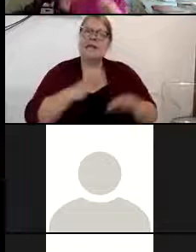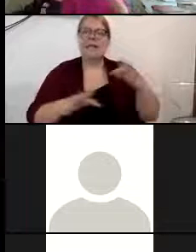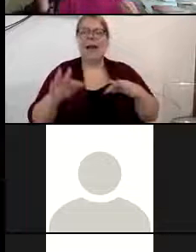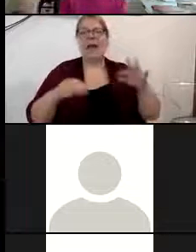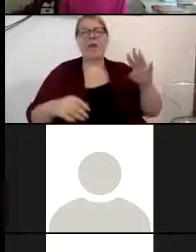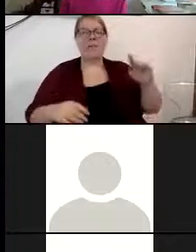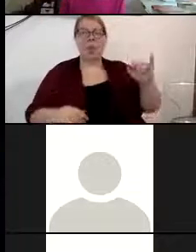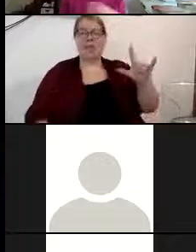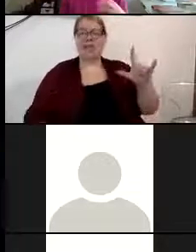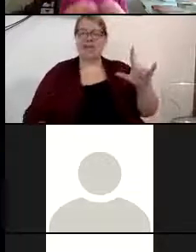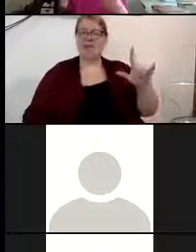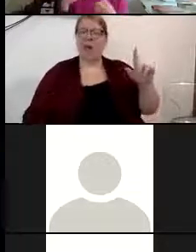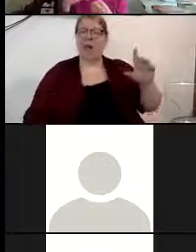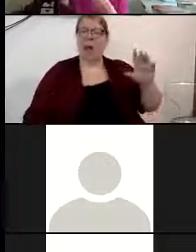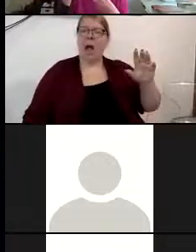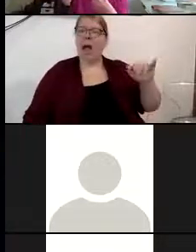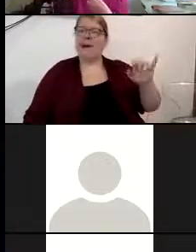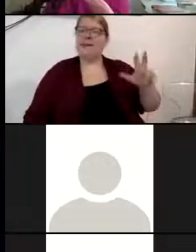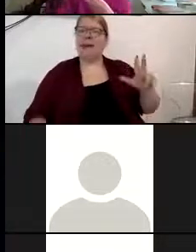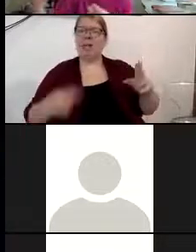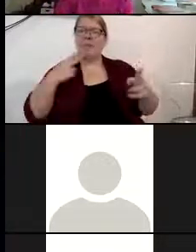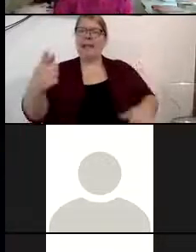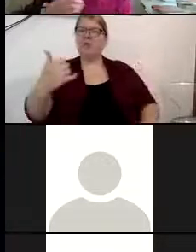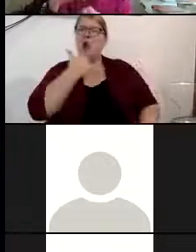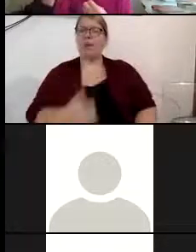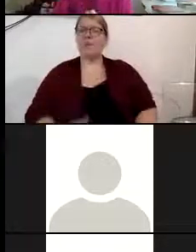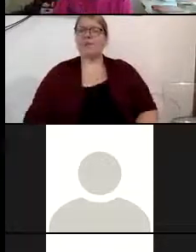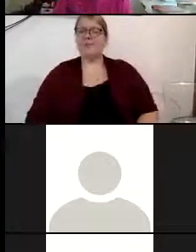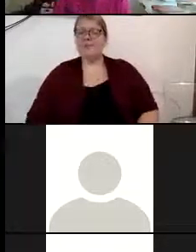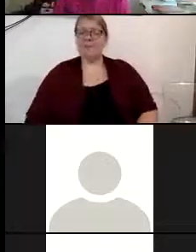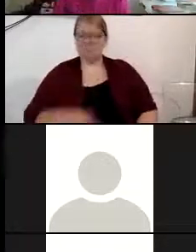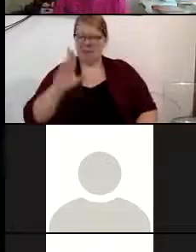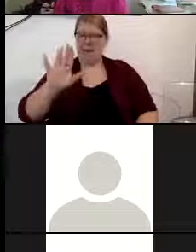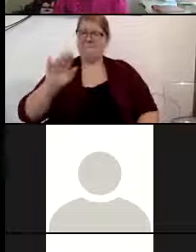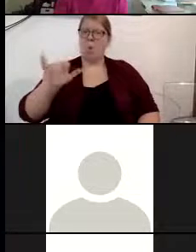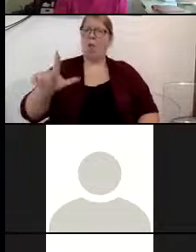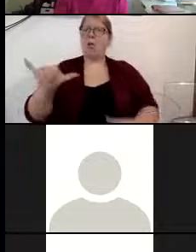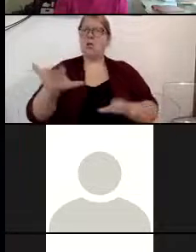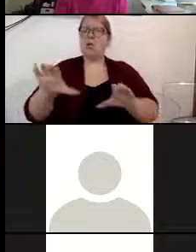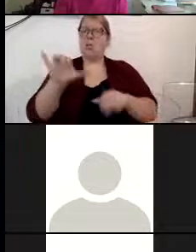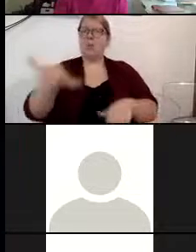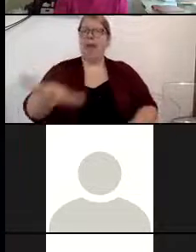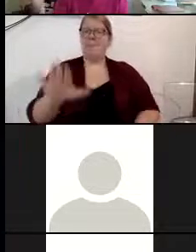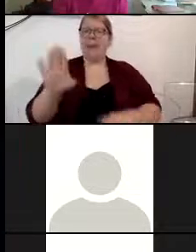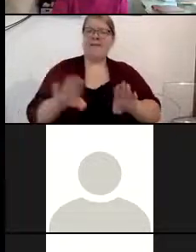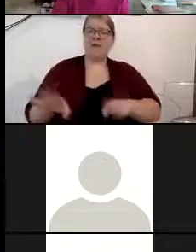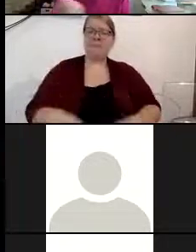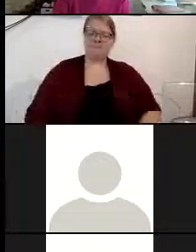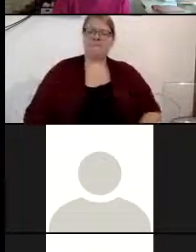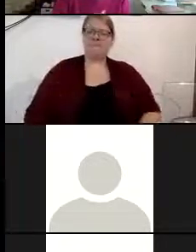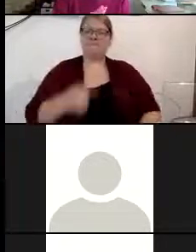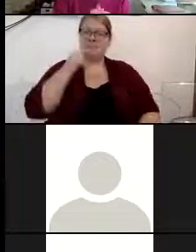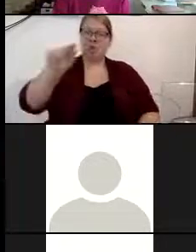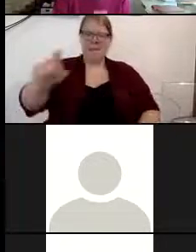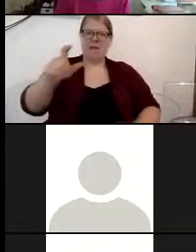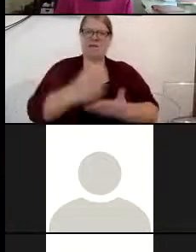of this is wrong, so it's immoral to engage in this behavior, and you must